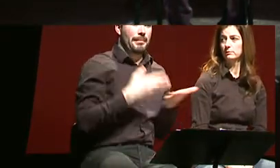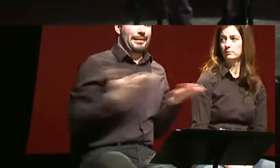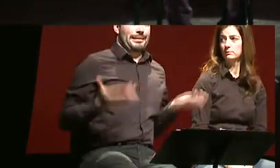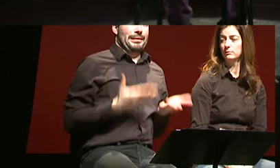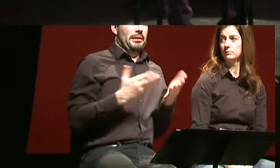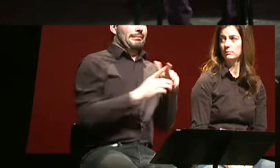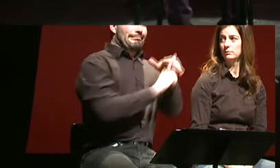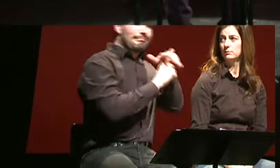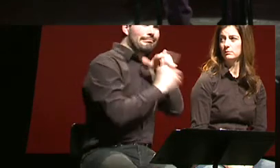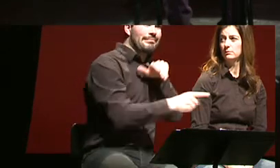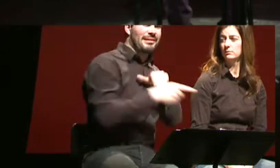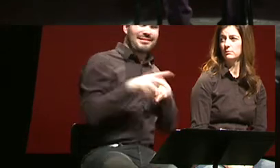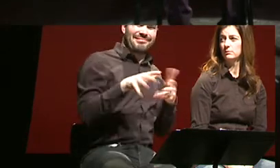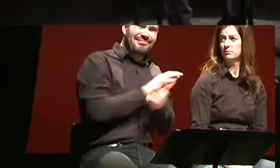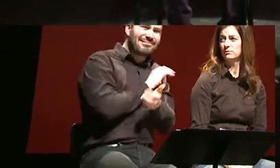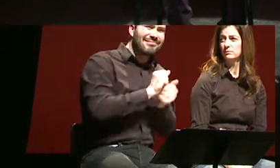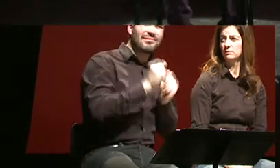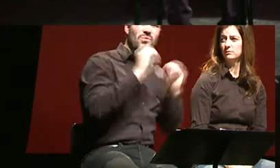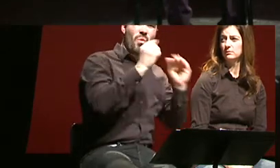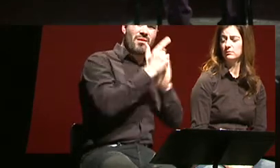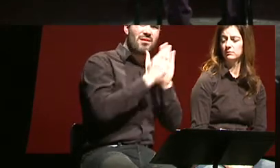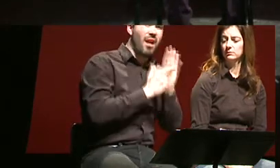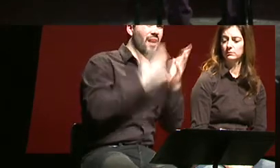lawlessness, destruction, and sorrow.